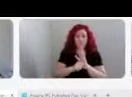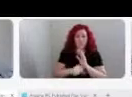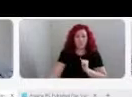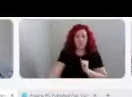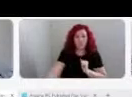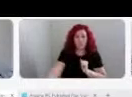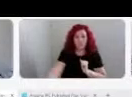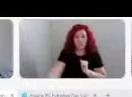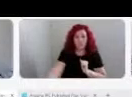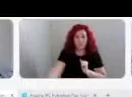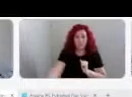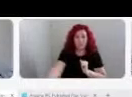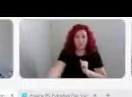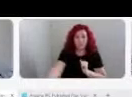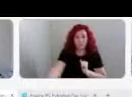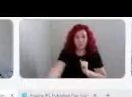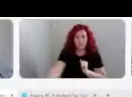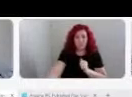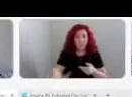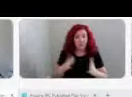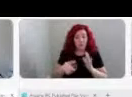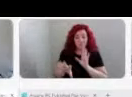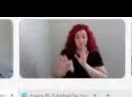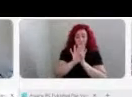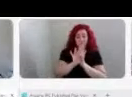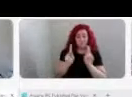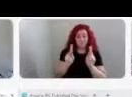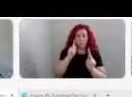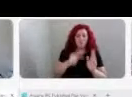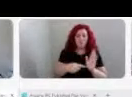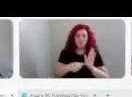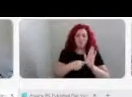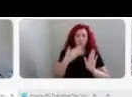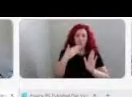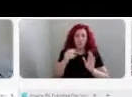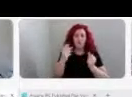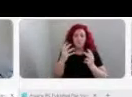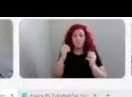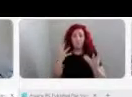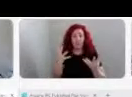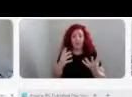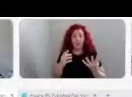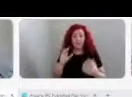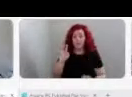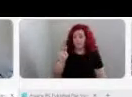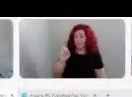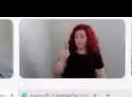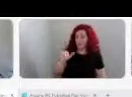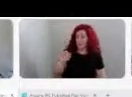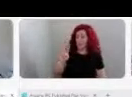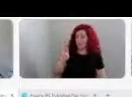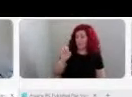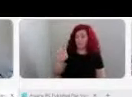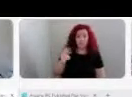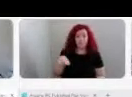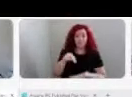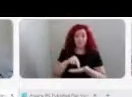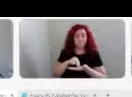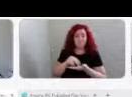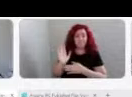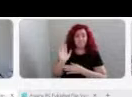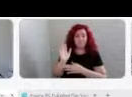choice to elect representatives who stand for the good of the many my name is nancy wexler i've stood before this commission before as a long-time